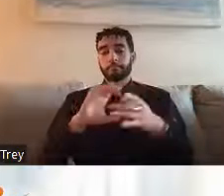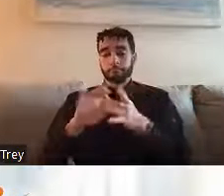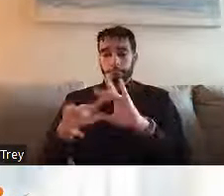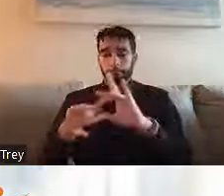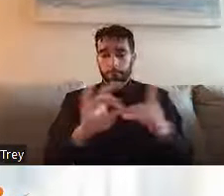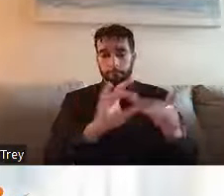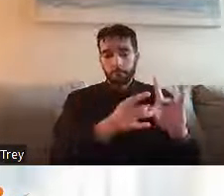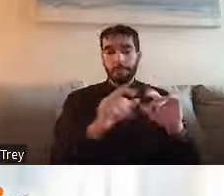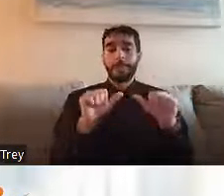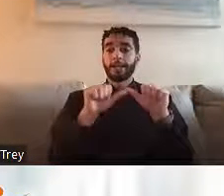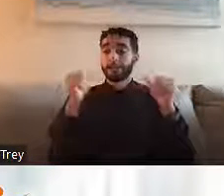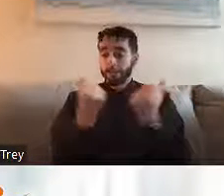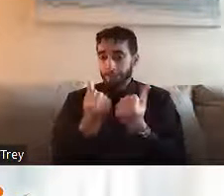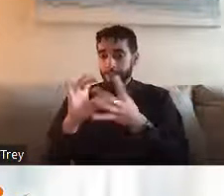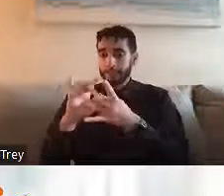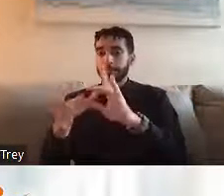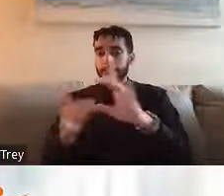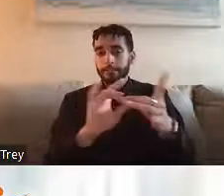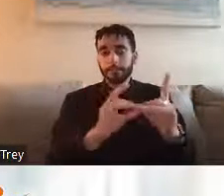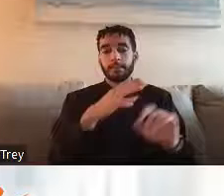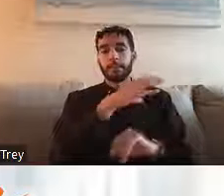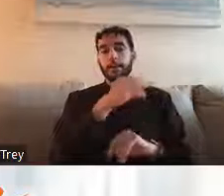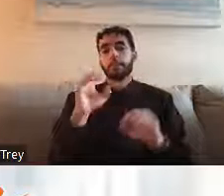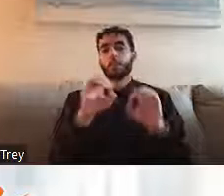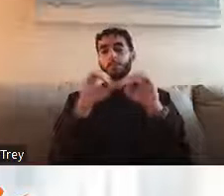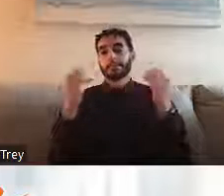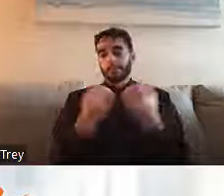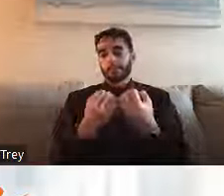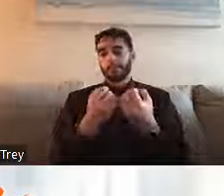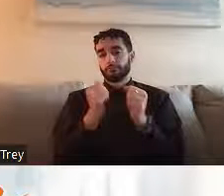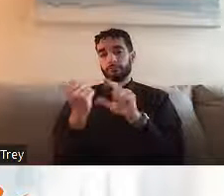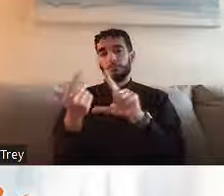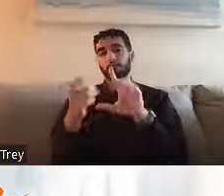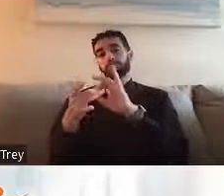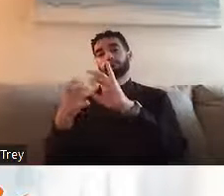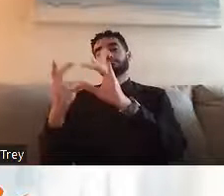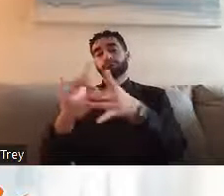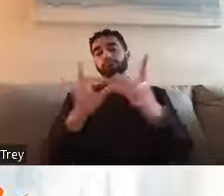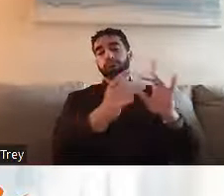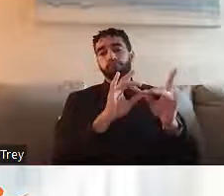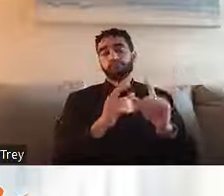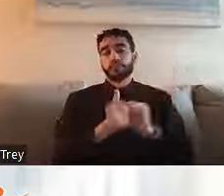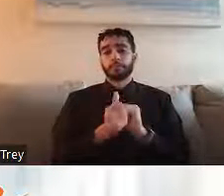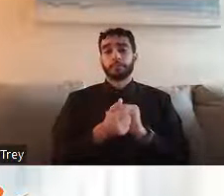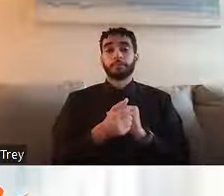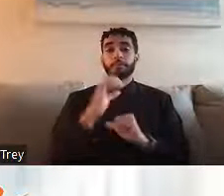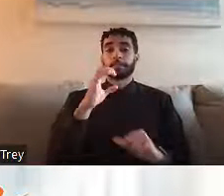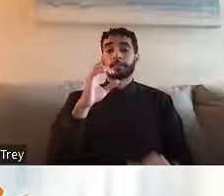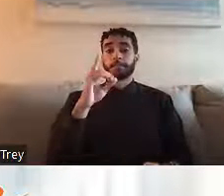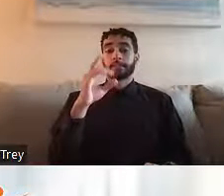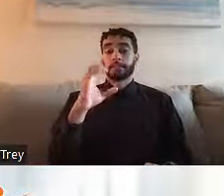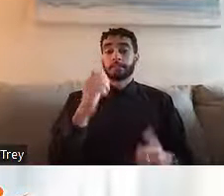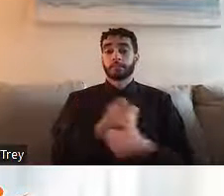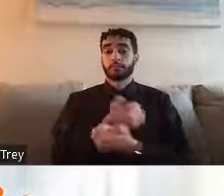health agencies, and community-based organizations. So as noted in the map pictured, the CDC distributed out